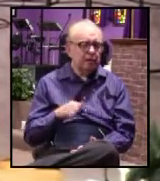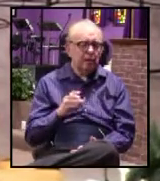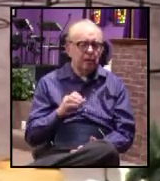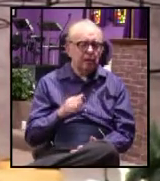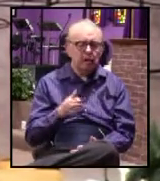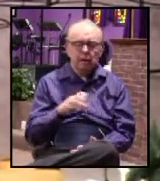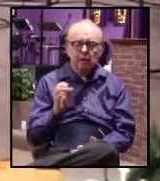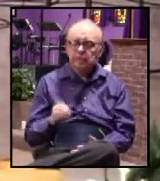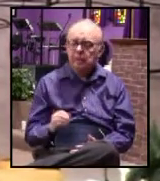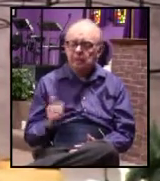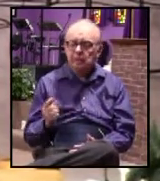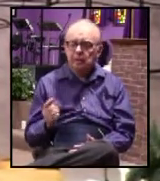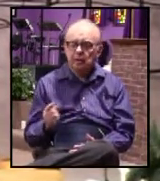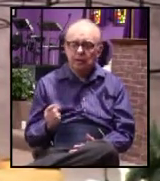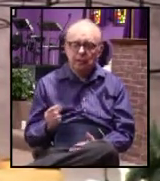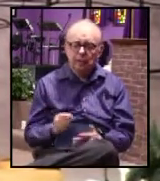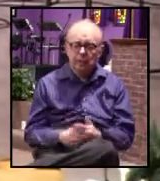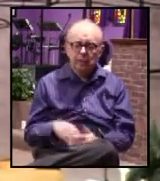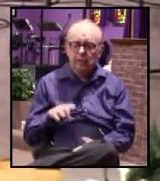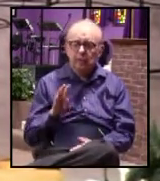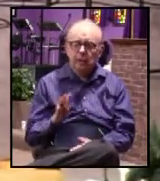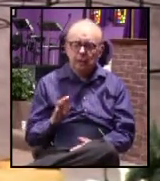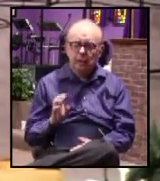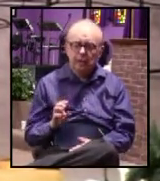10%. That would be